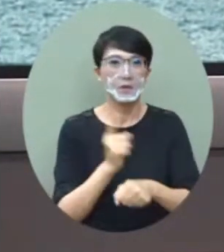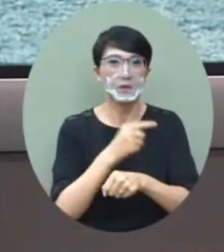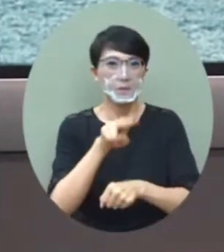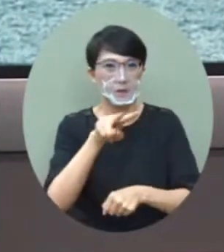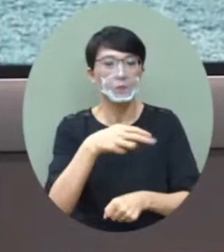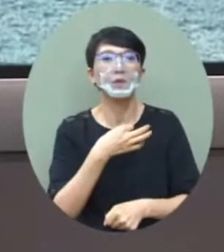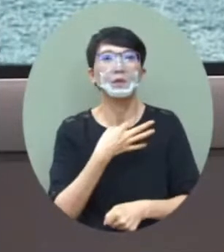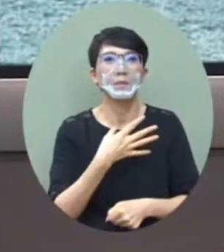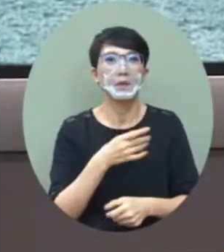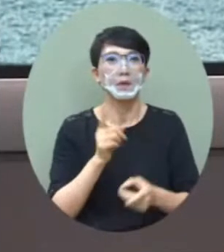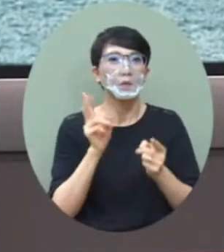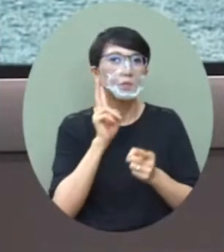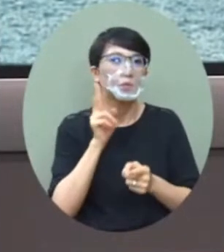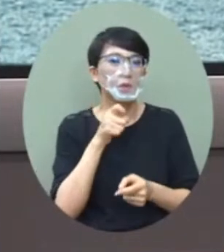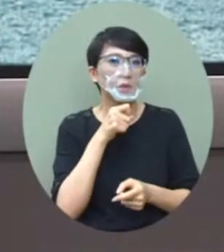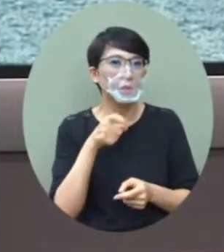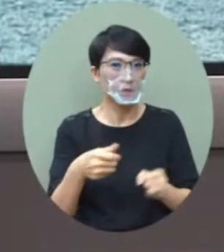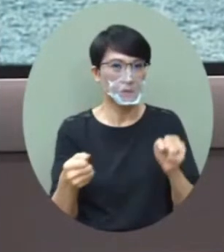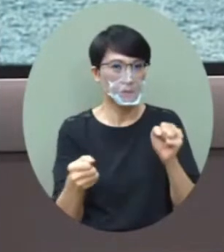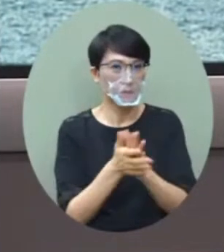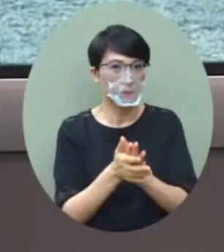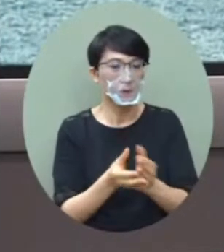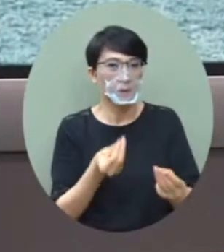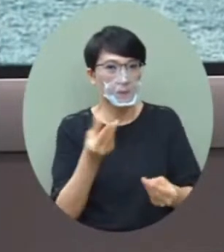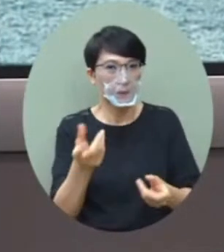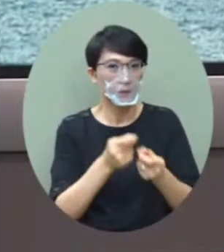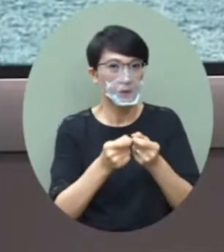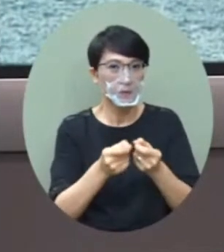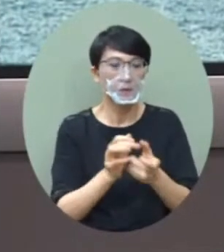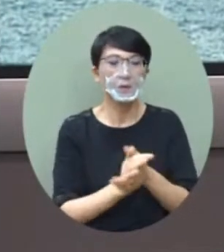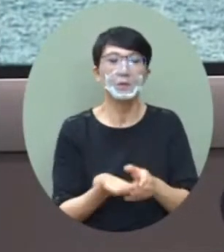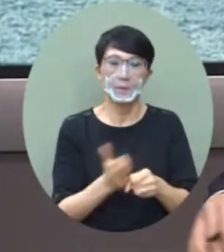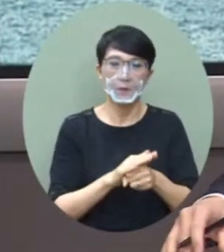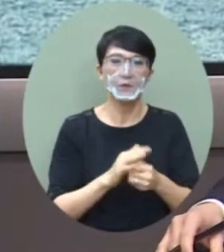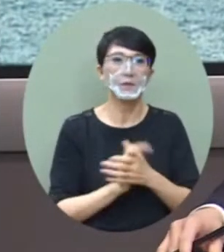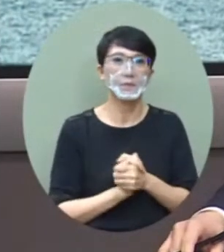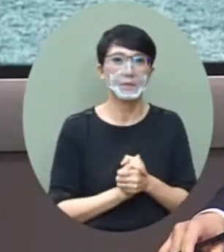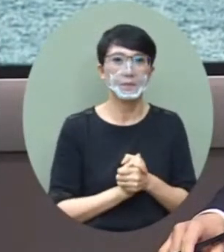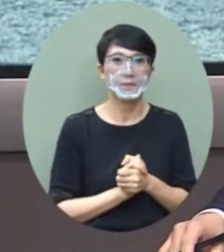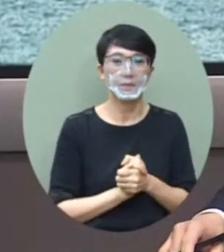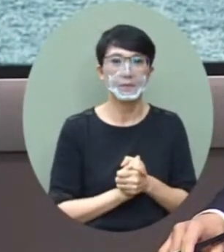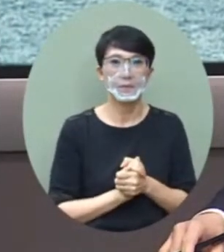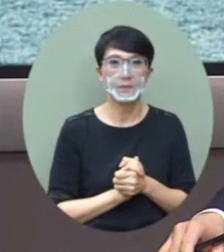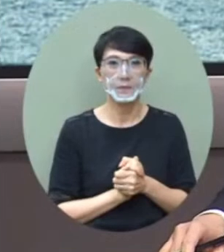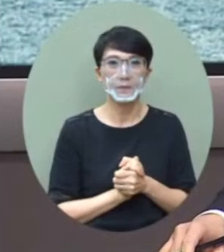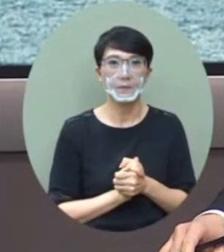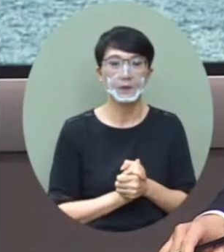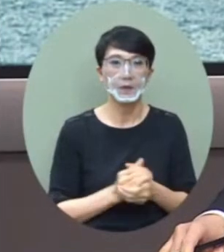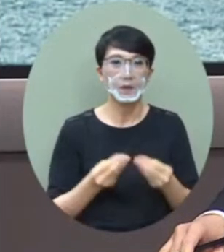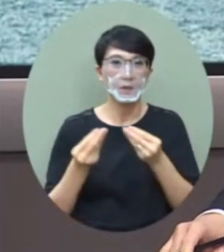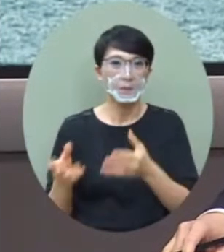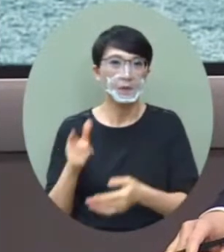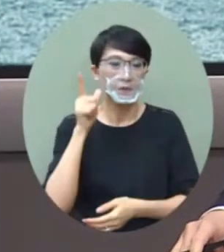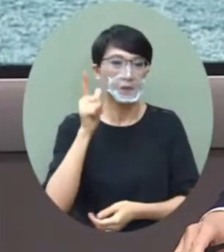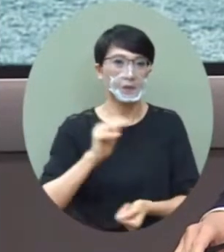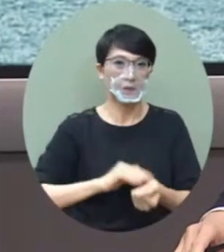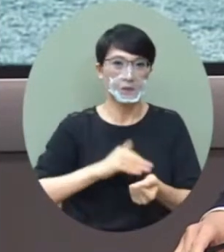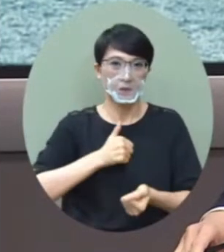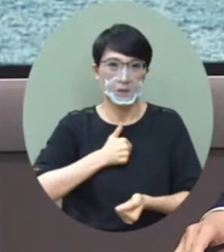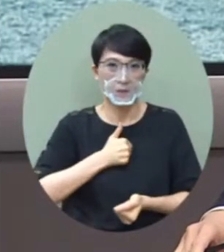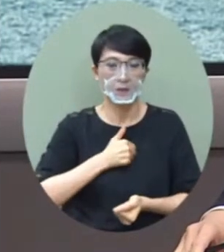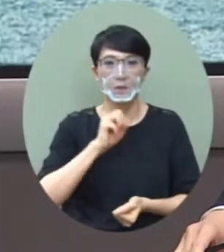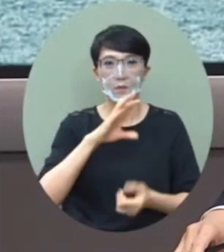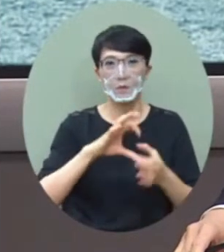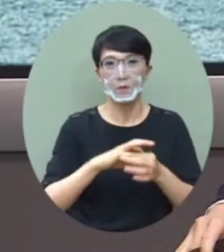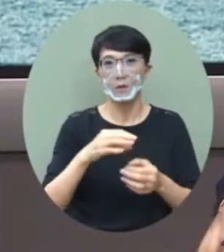information. If that's the case, we would carry out further investigation. And we might share any